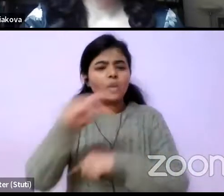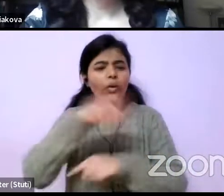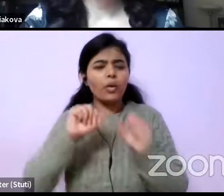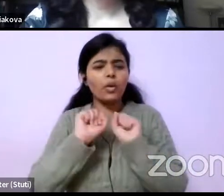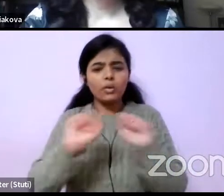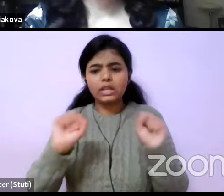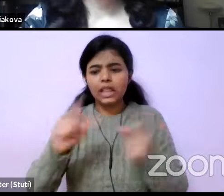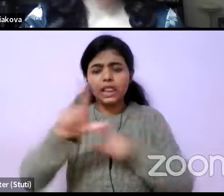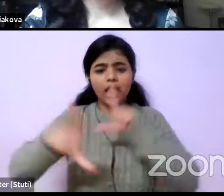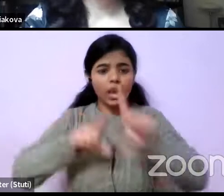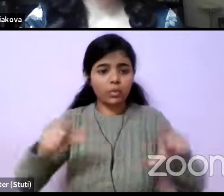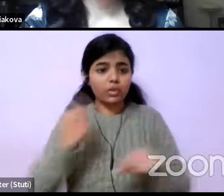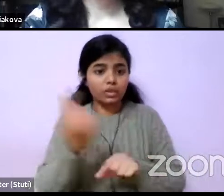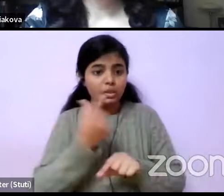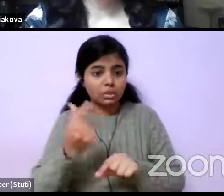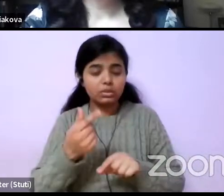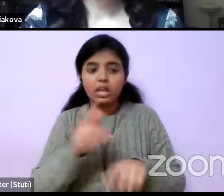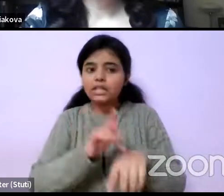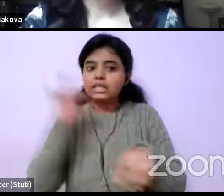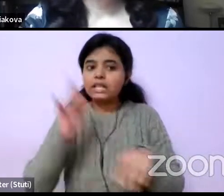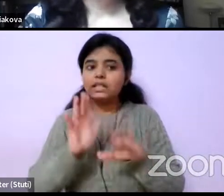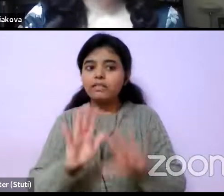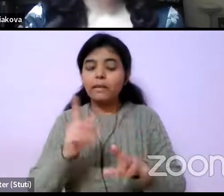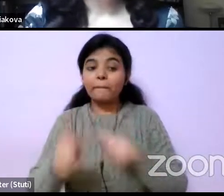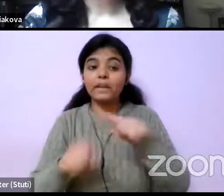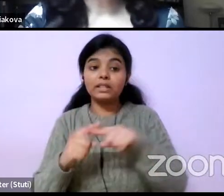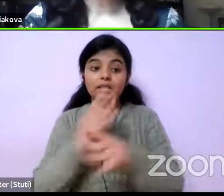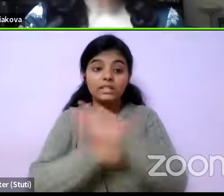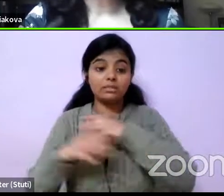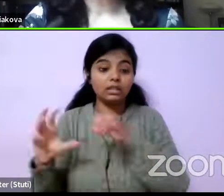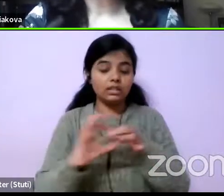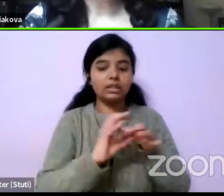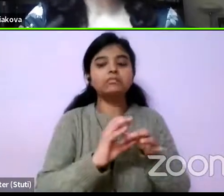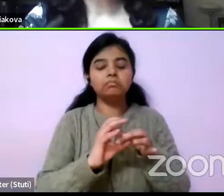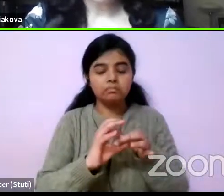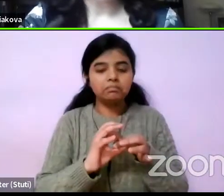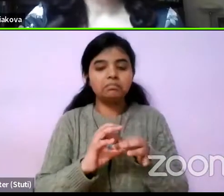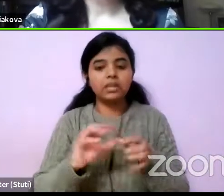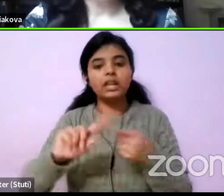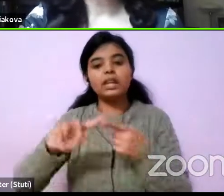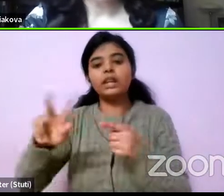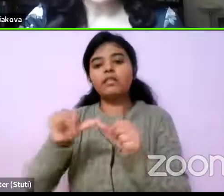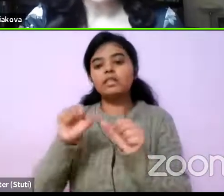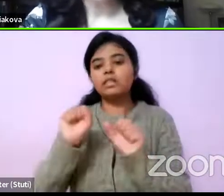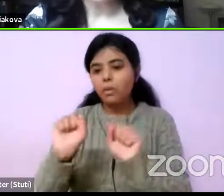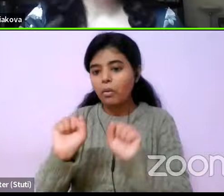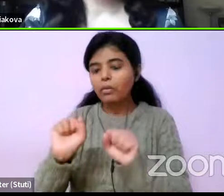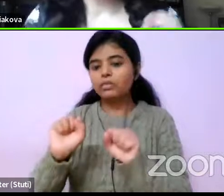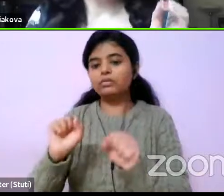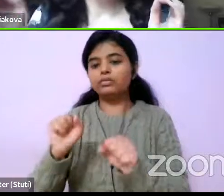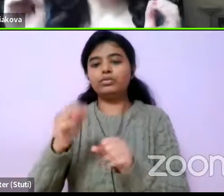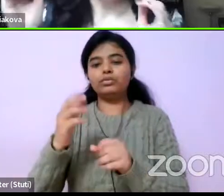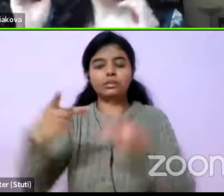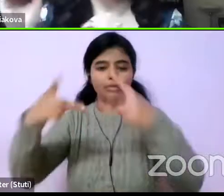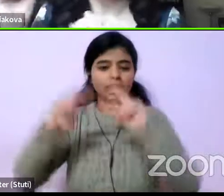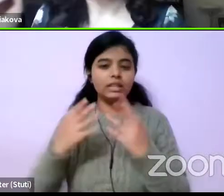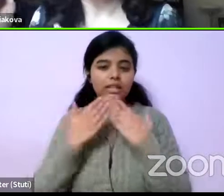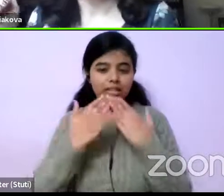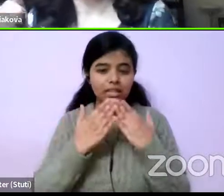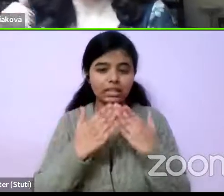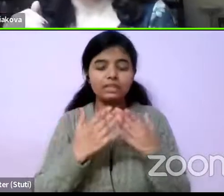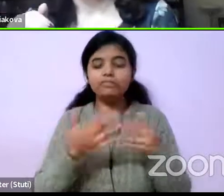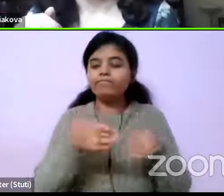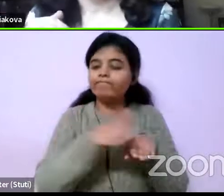implication of language use regarding disability. So from the perspective of translation studies, I would say it's very